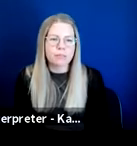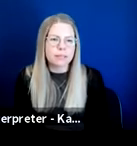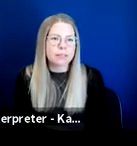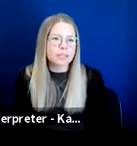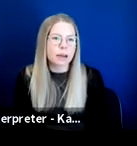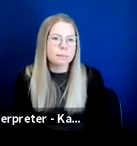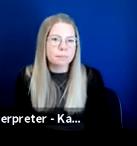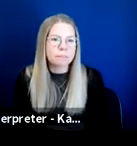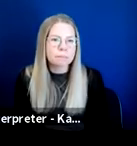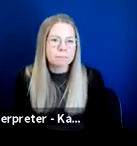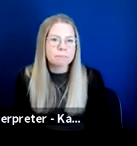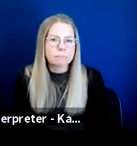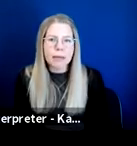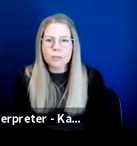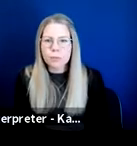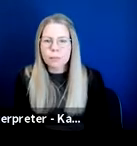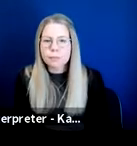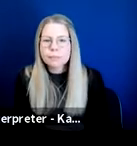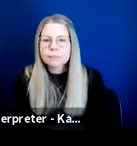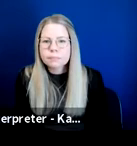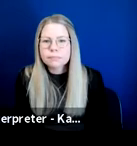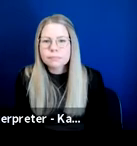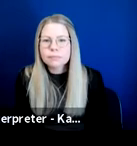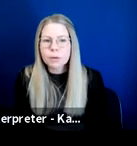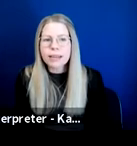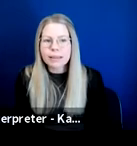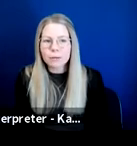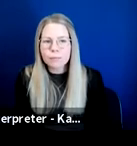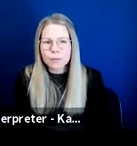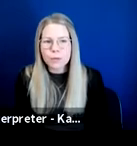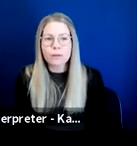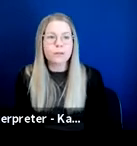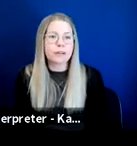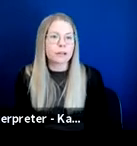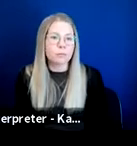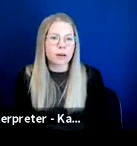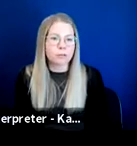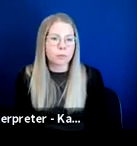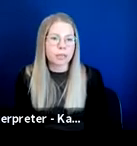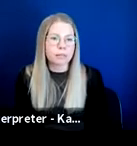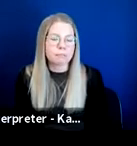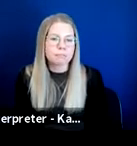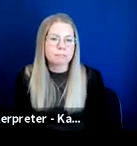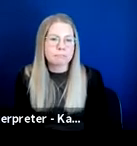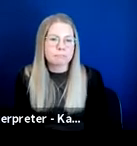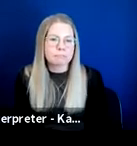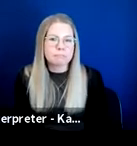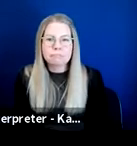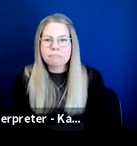another assessment time. That's no problem. Okay, thank you. So whatever you feel more comfortable with.